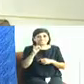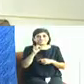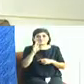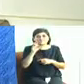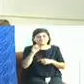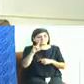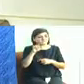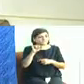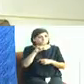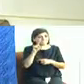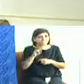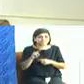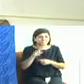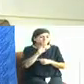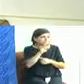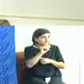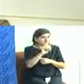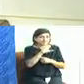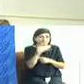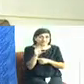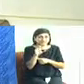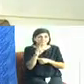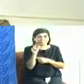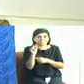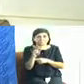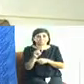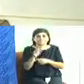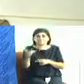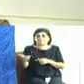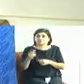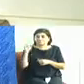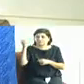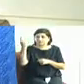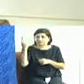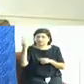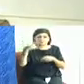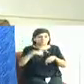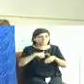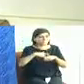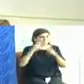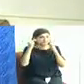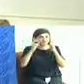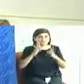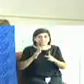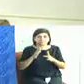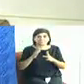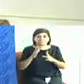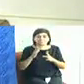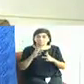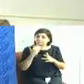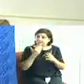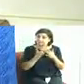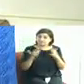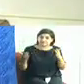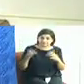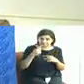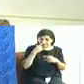Founders MCC Los Angeles. I want to welcome any first-time visitors. If you are a first-time visitor, it's a good thing. Would you